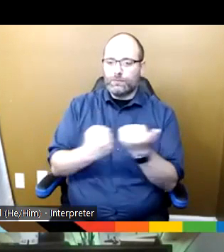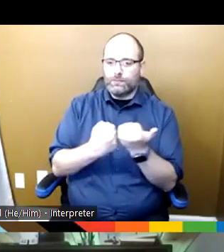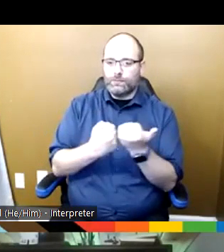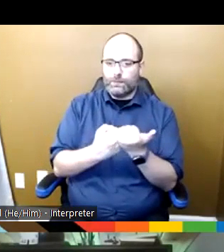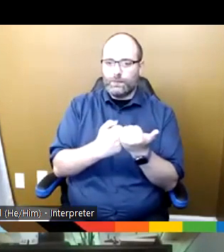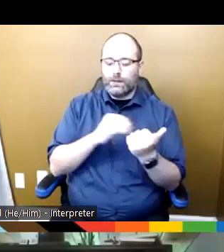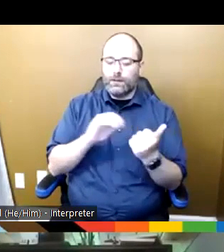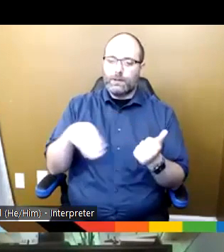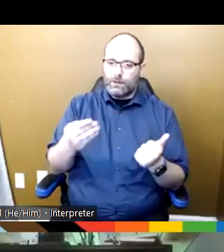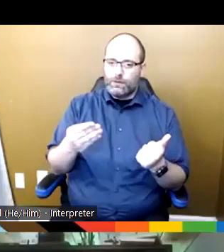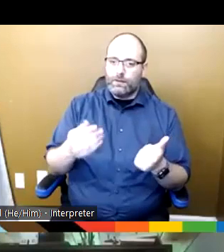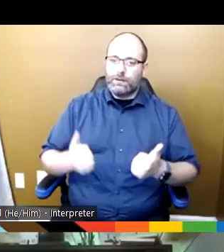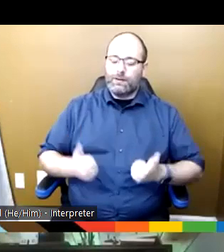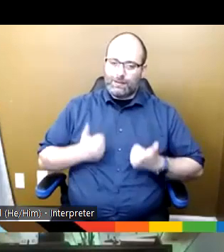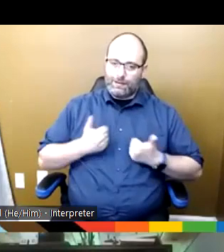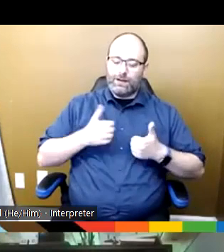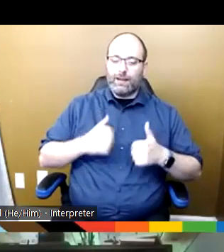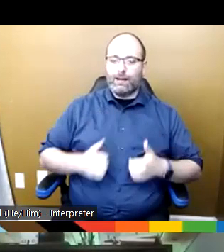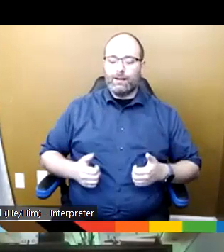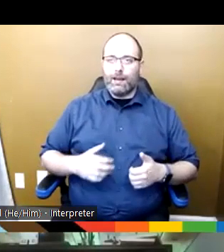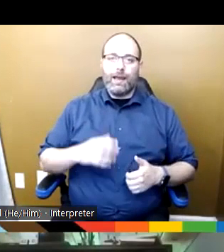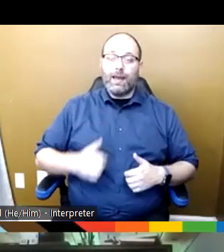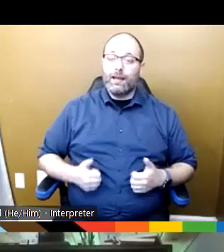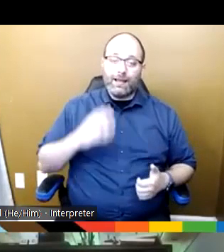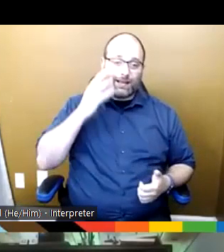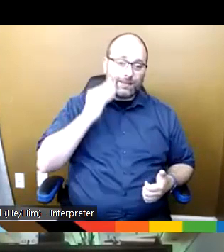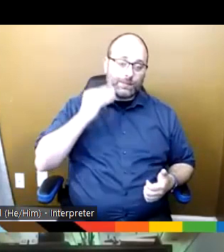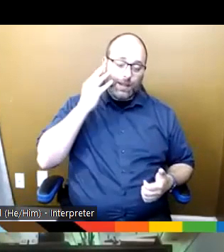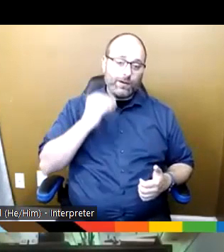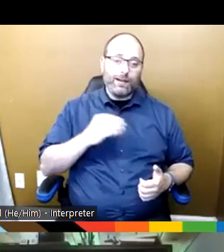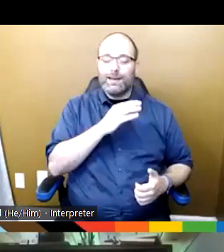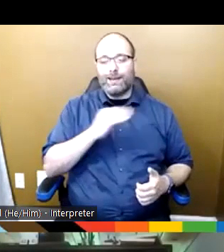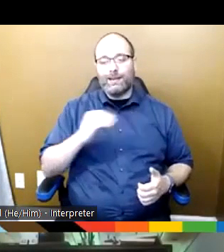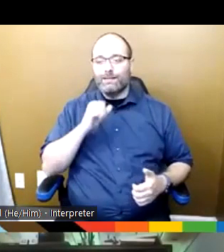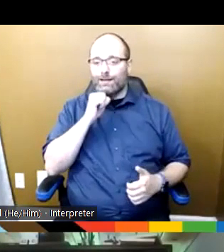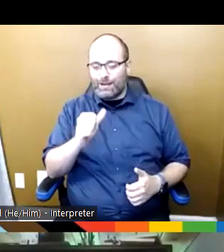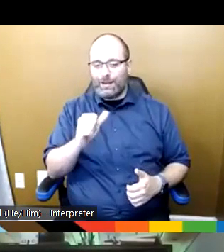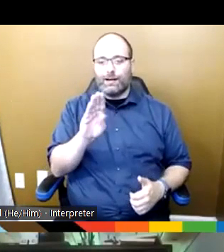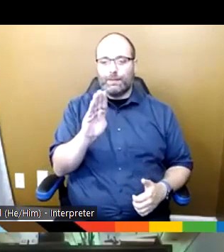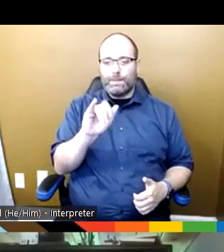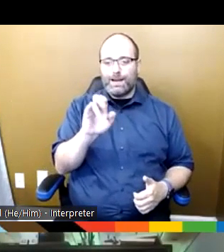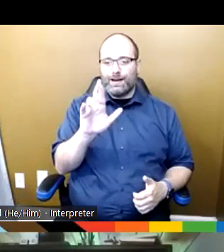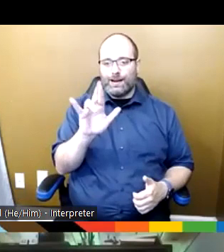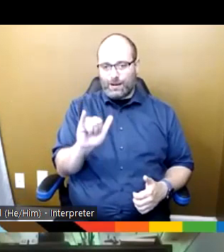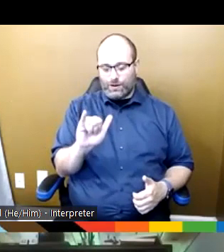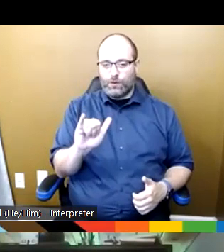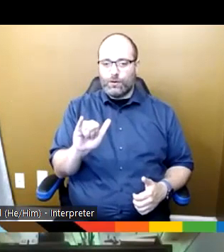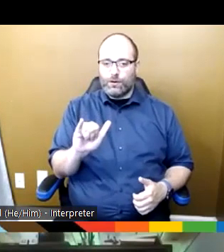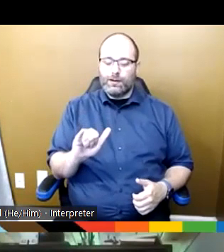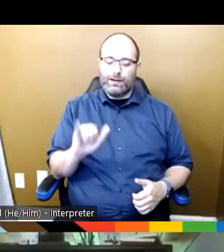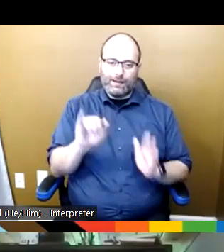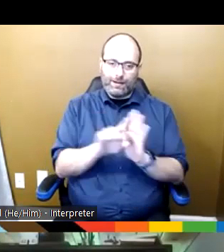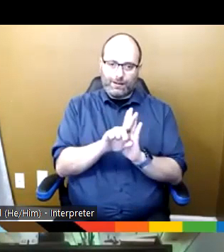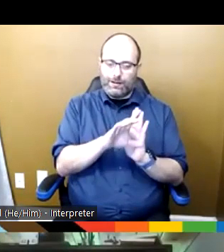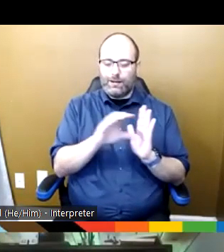bringing their lived and living experience of the recovery and non-binary identity to their work and their community in the hill